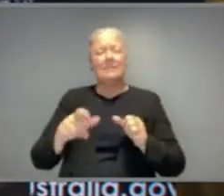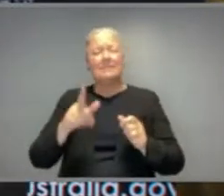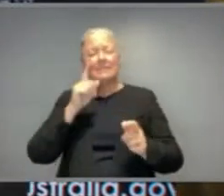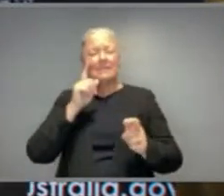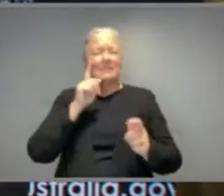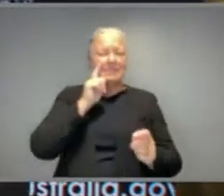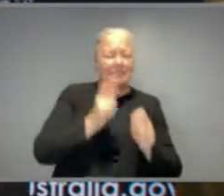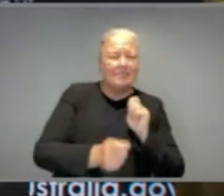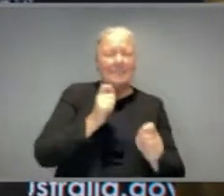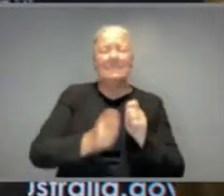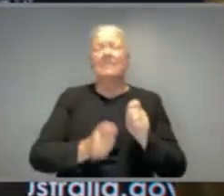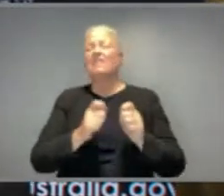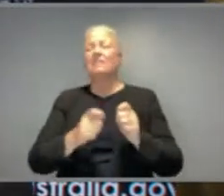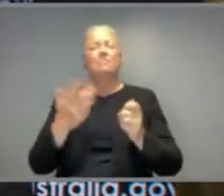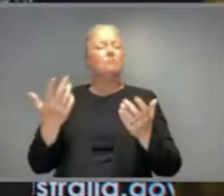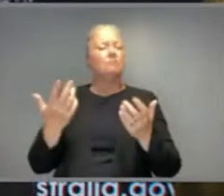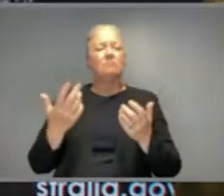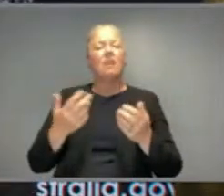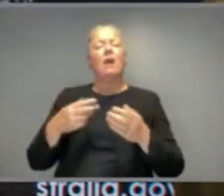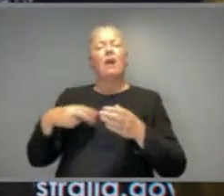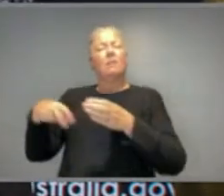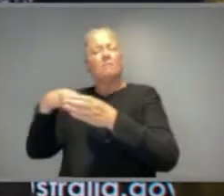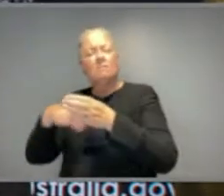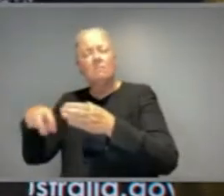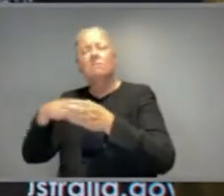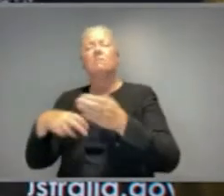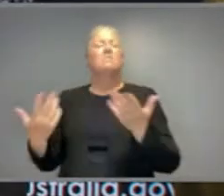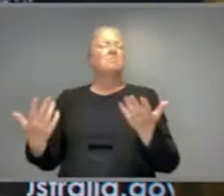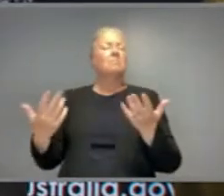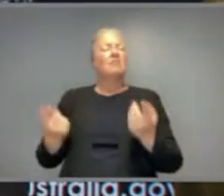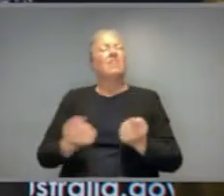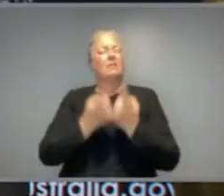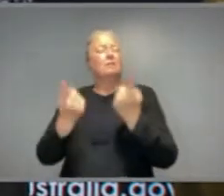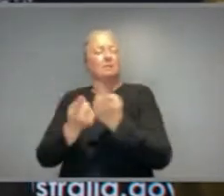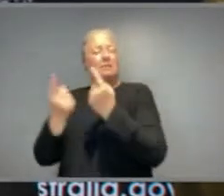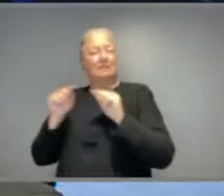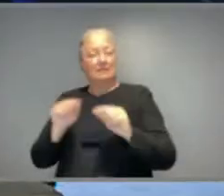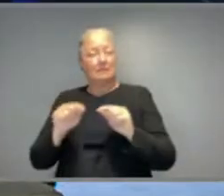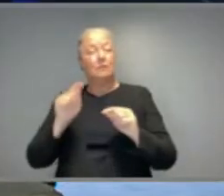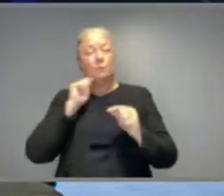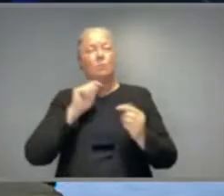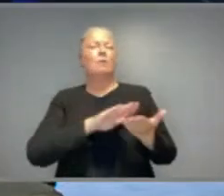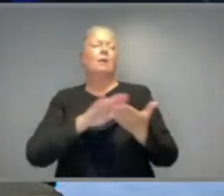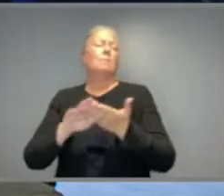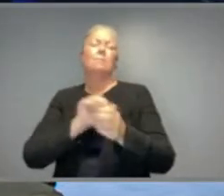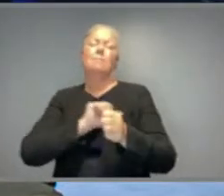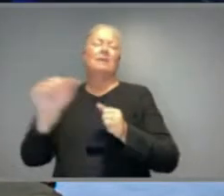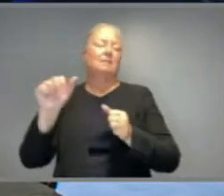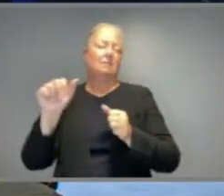quarantine elements of our public health response.